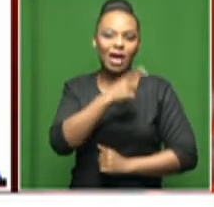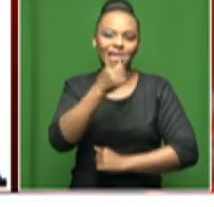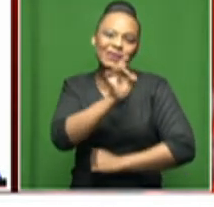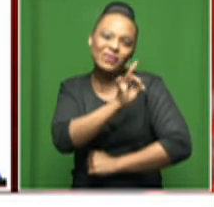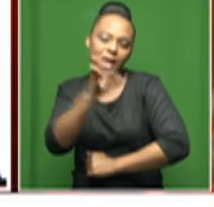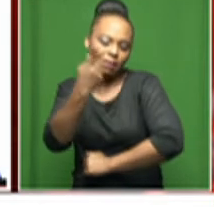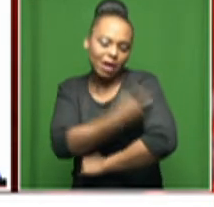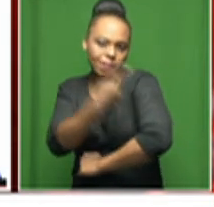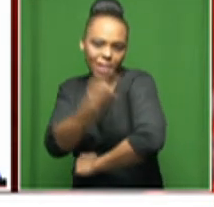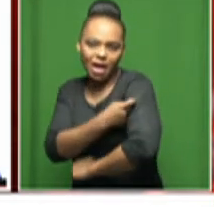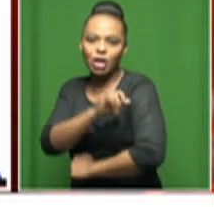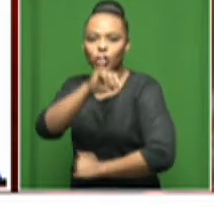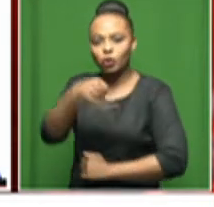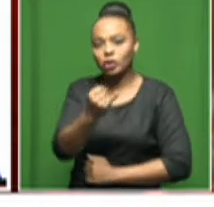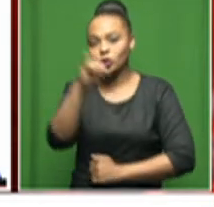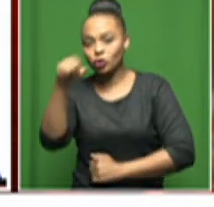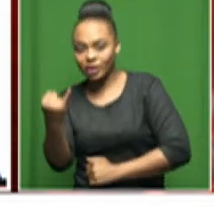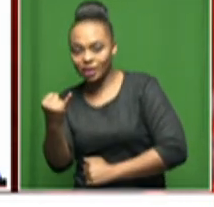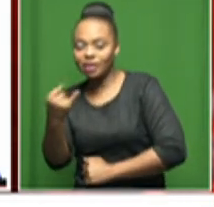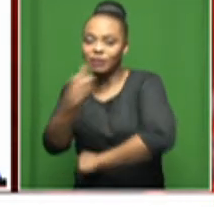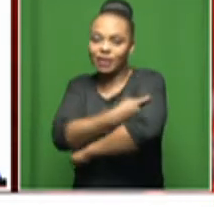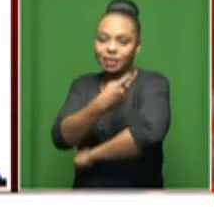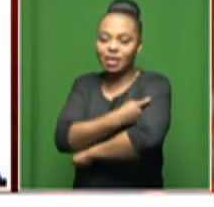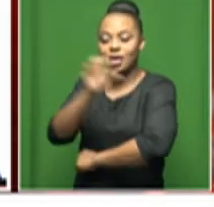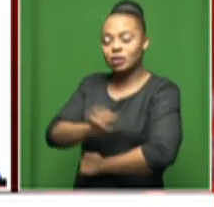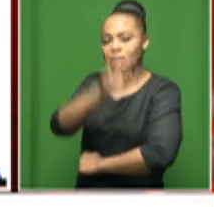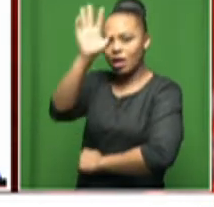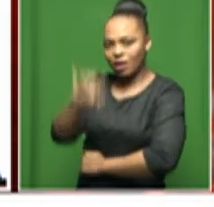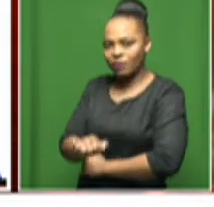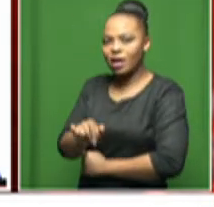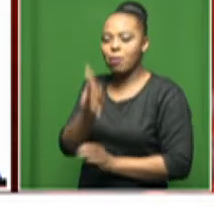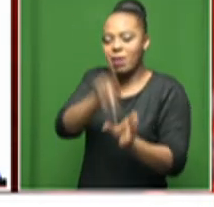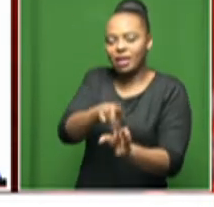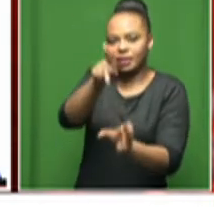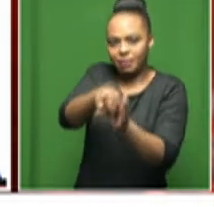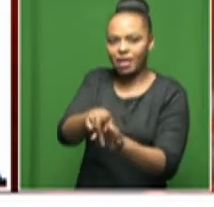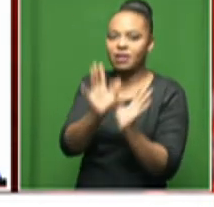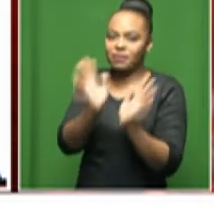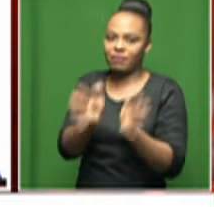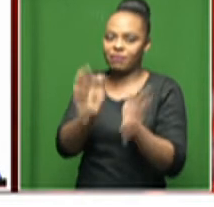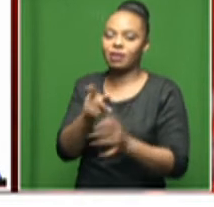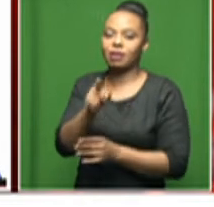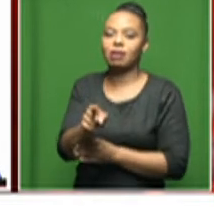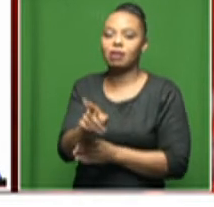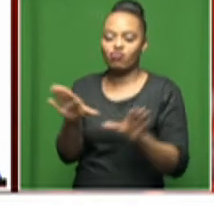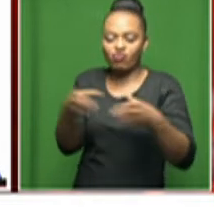Johnson & Johnson vaccine, where South Africa was one of few participating countries